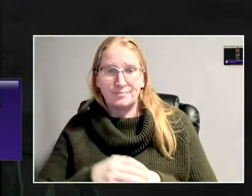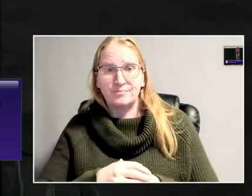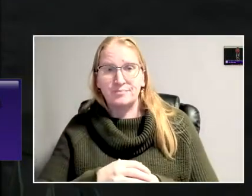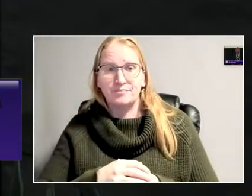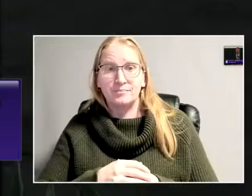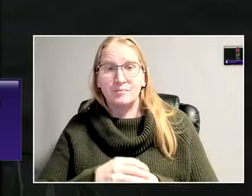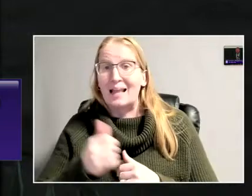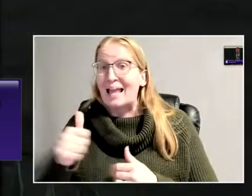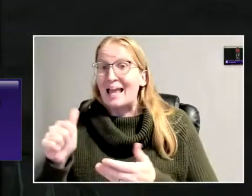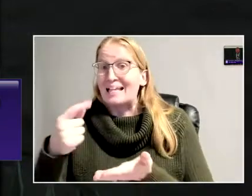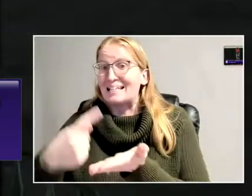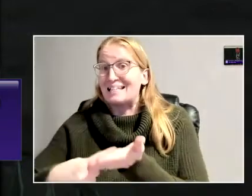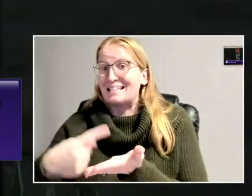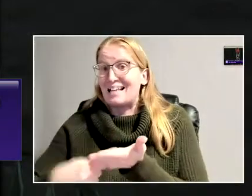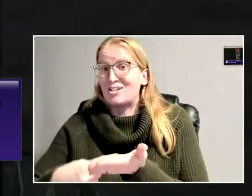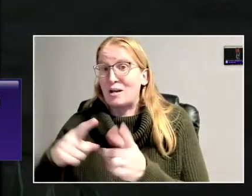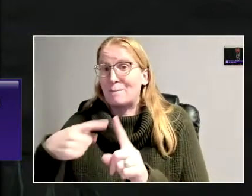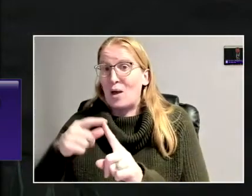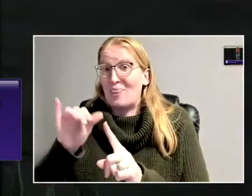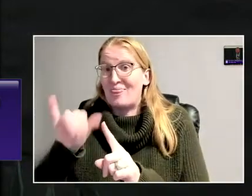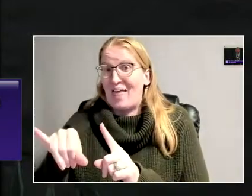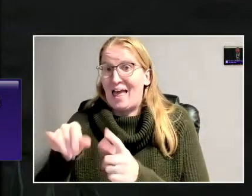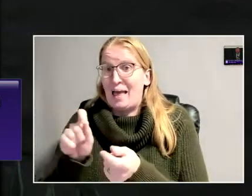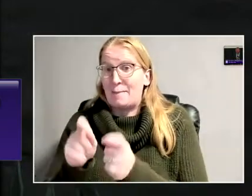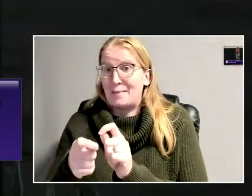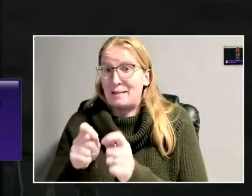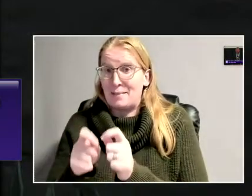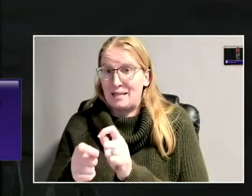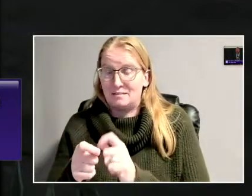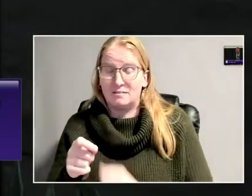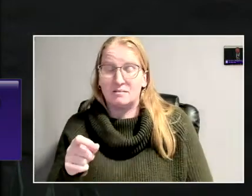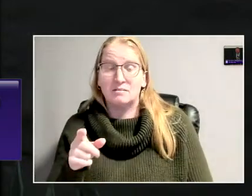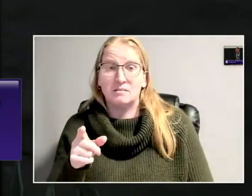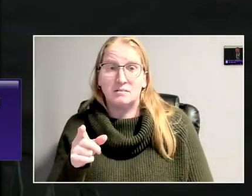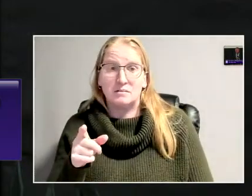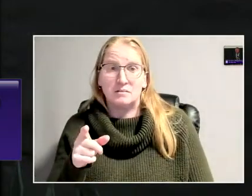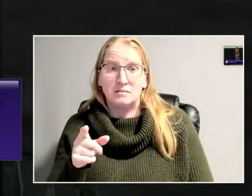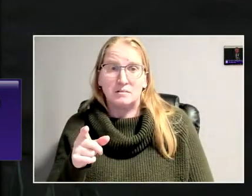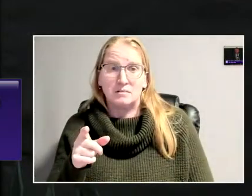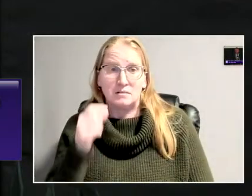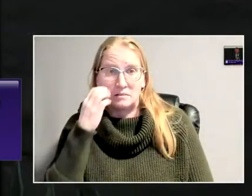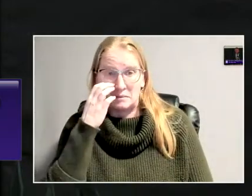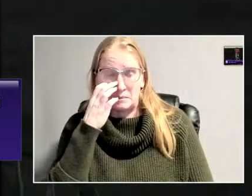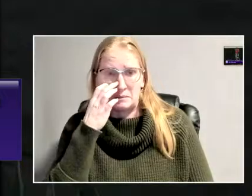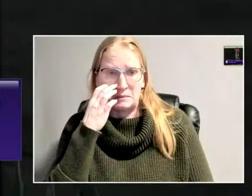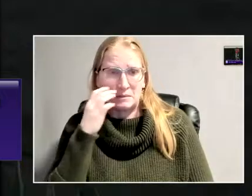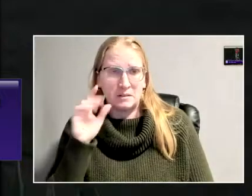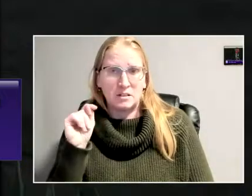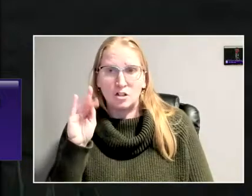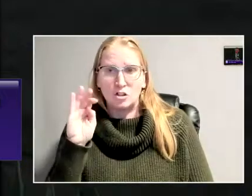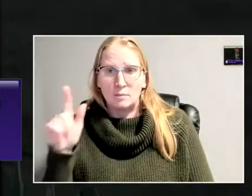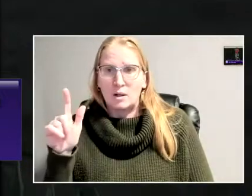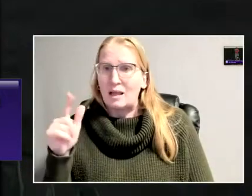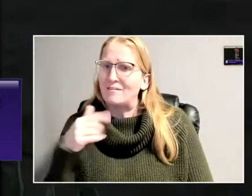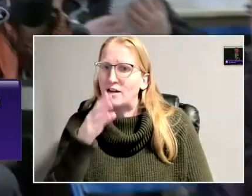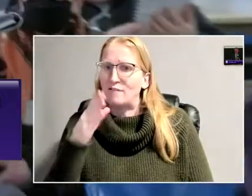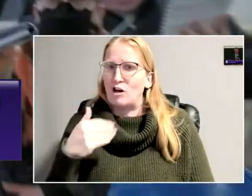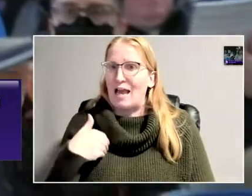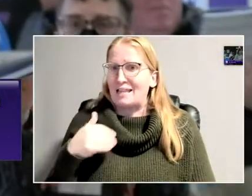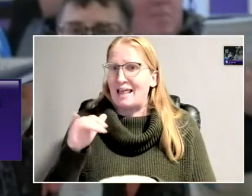discussion on the turbo Amendment Miss turbo I've never had an amendment named after me it's very